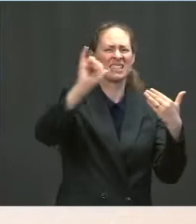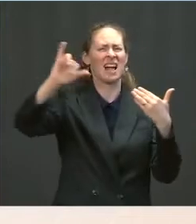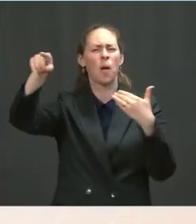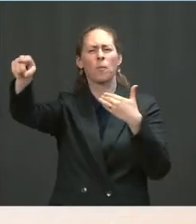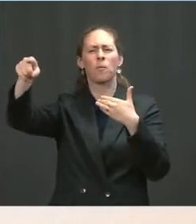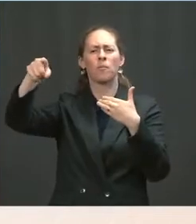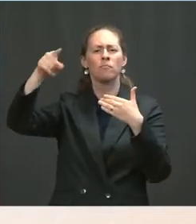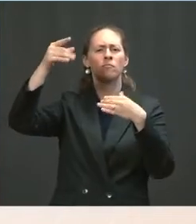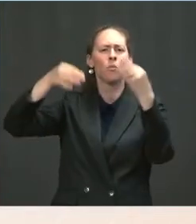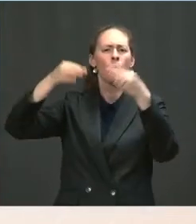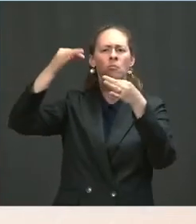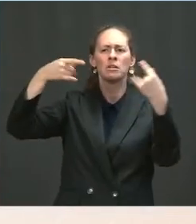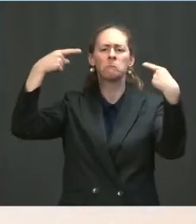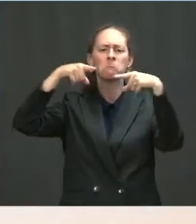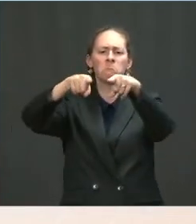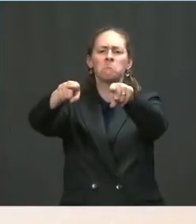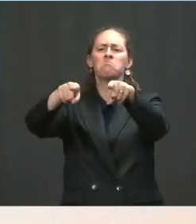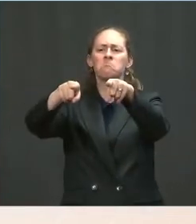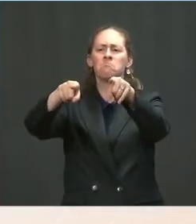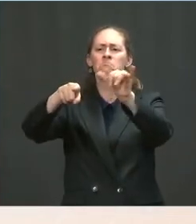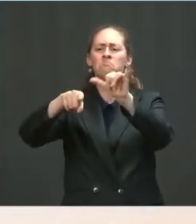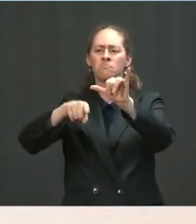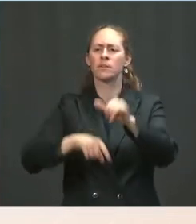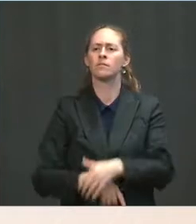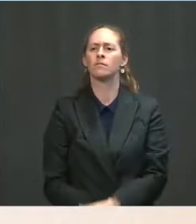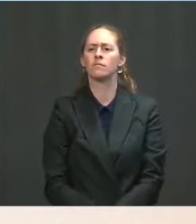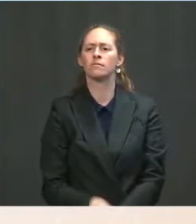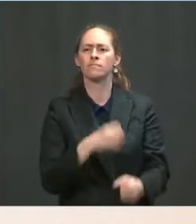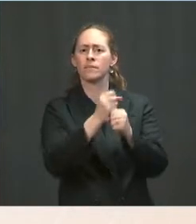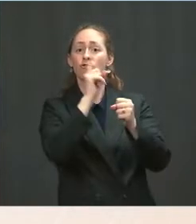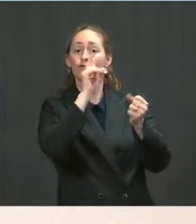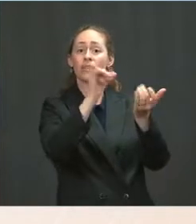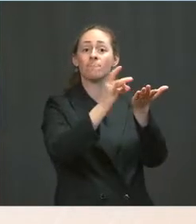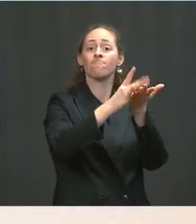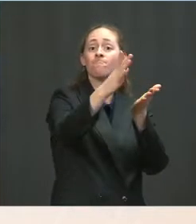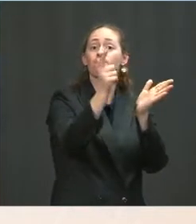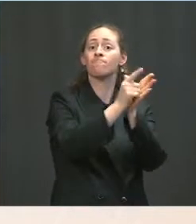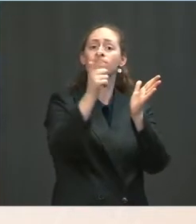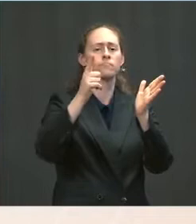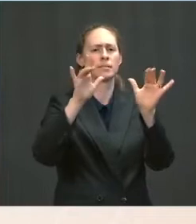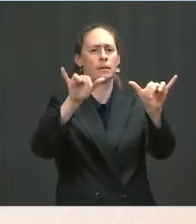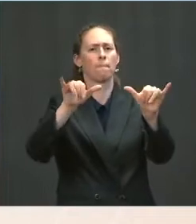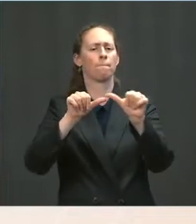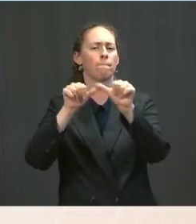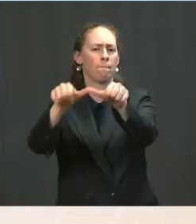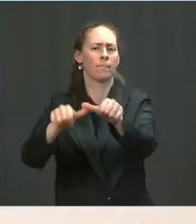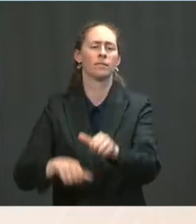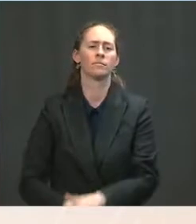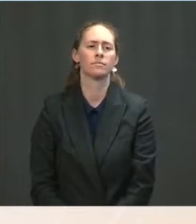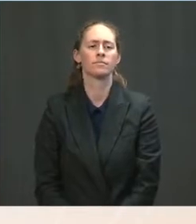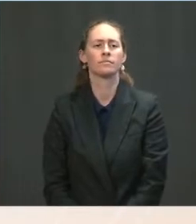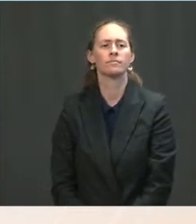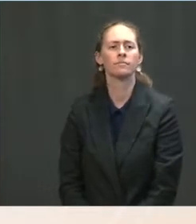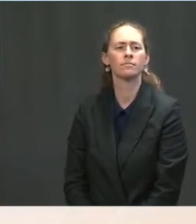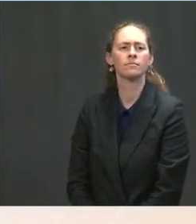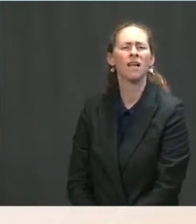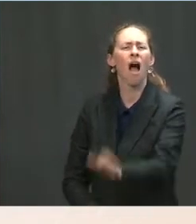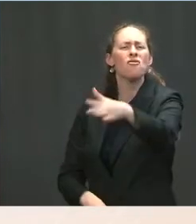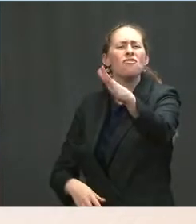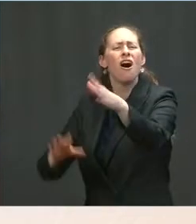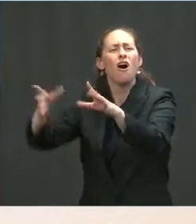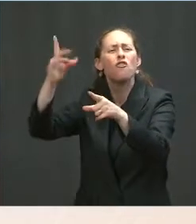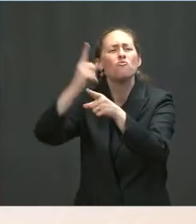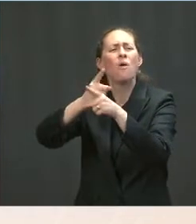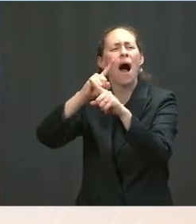is a continuation of the eviction moratorium. Right, but the Supreme Court ruling was more than a month ago, and you waited until this week to tell Congress that they needed to do, and you